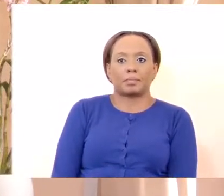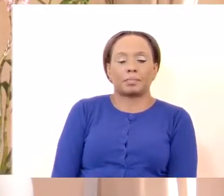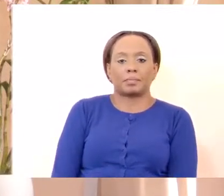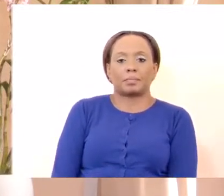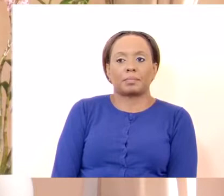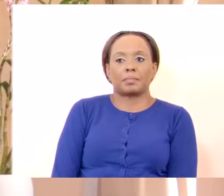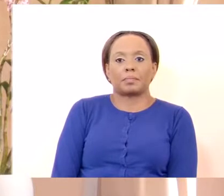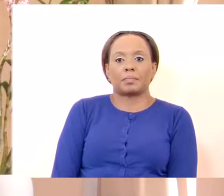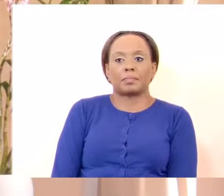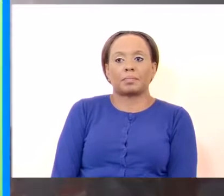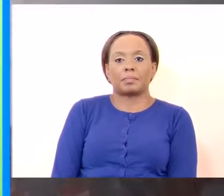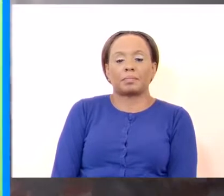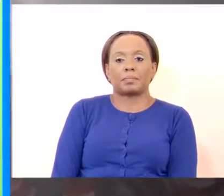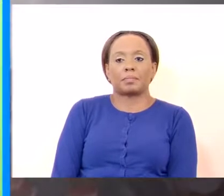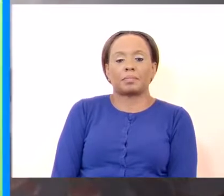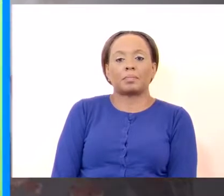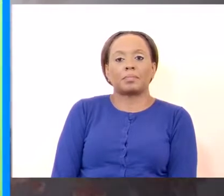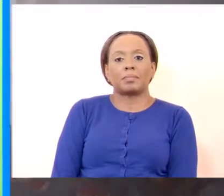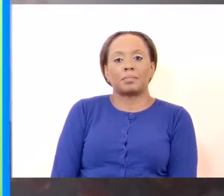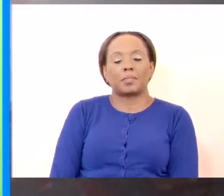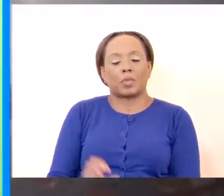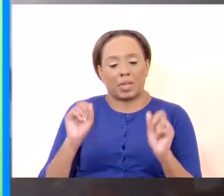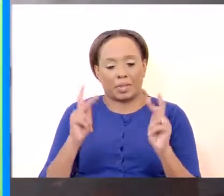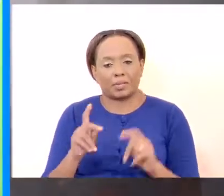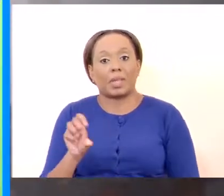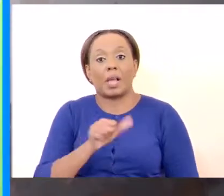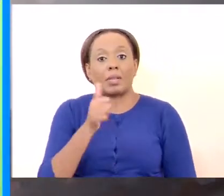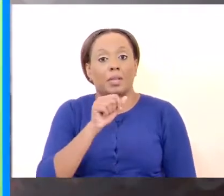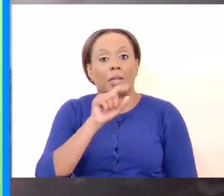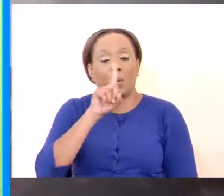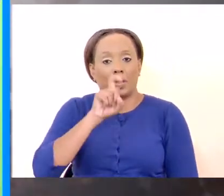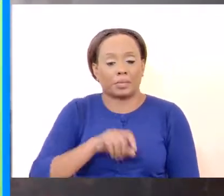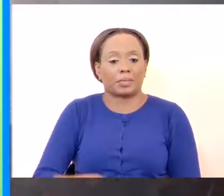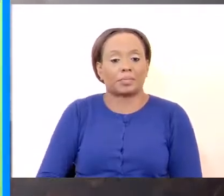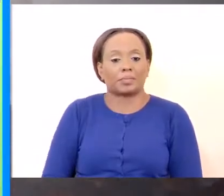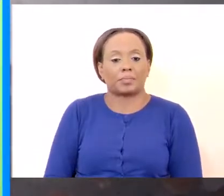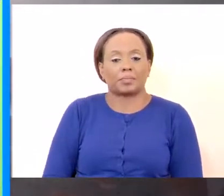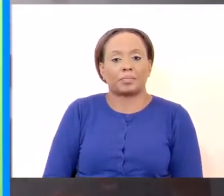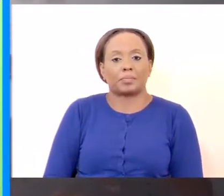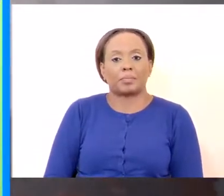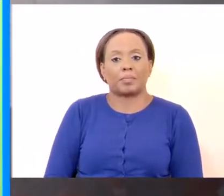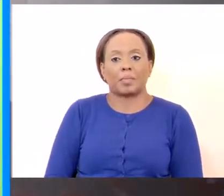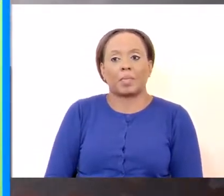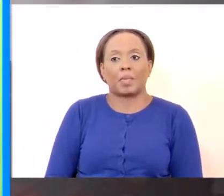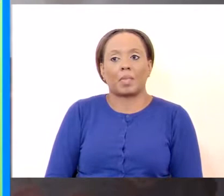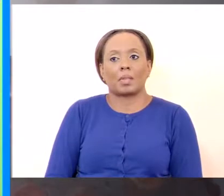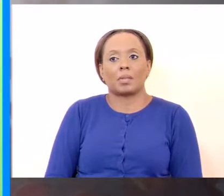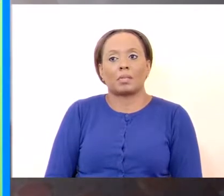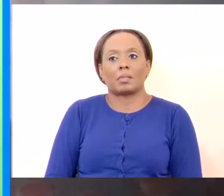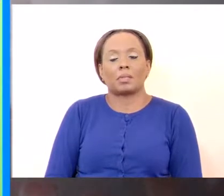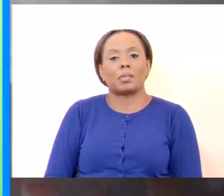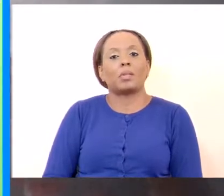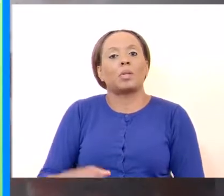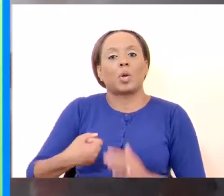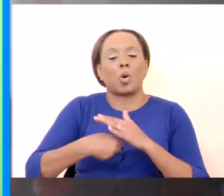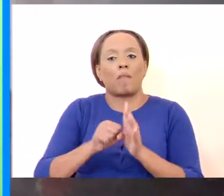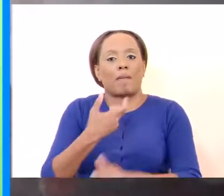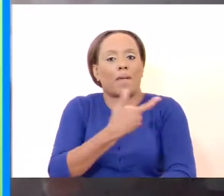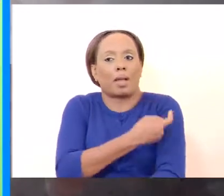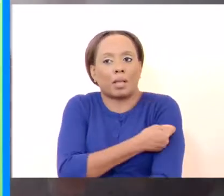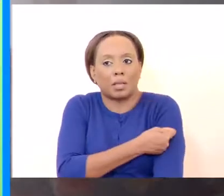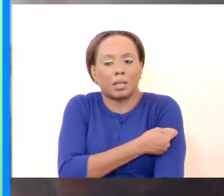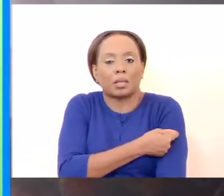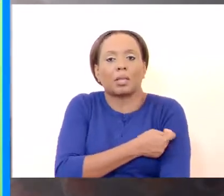And with the national rollout of the COVID-19 vaccine, have some of the regular vaccination programs been sidelined? I am